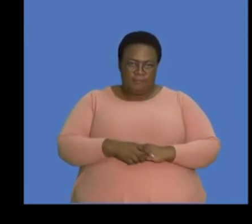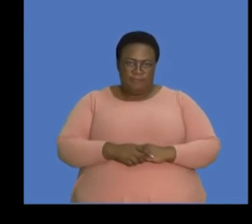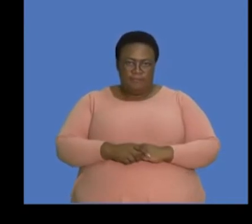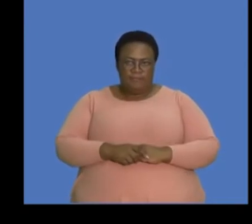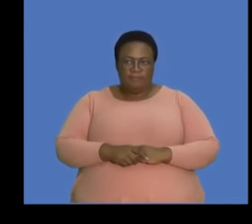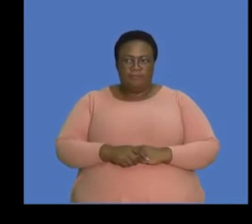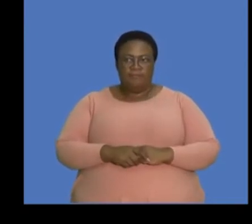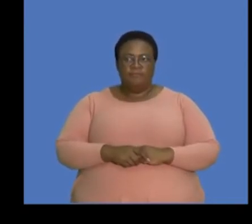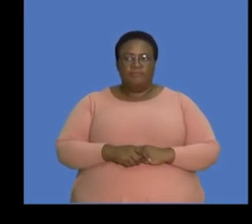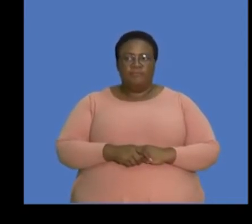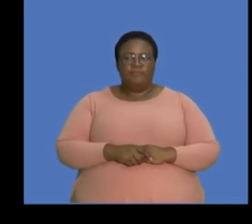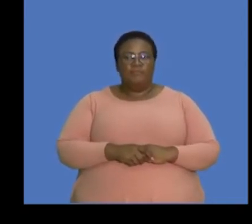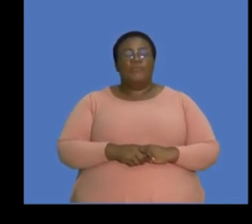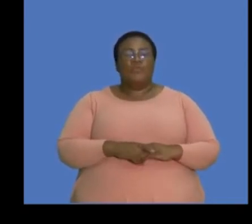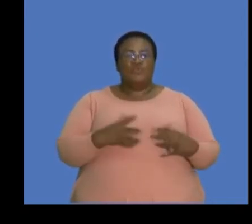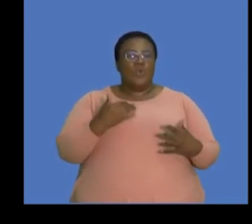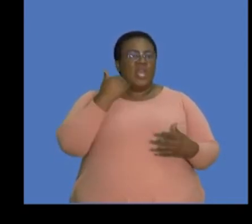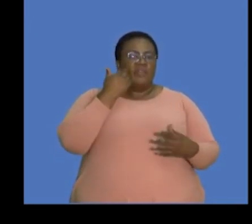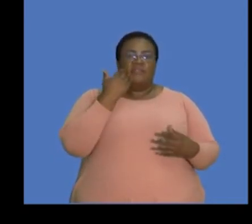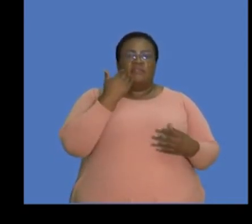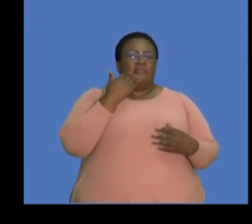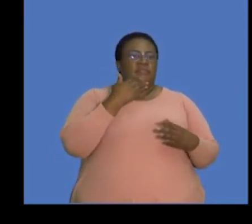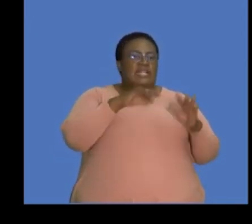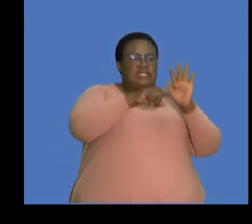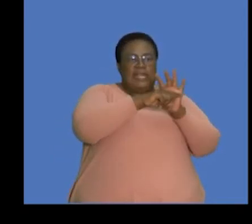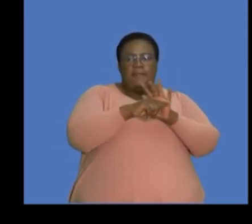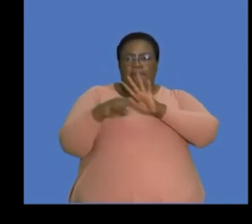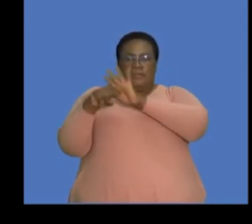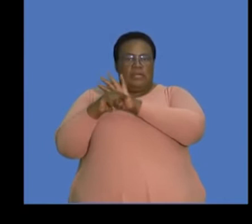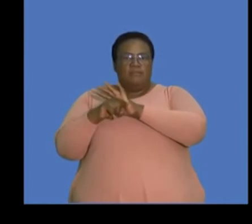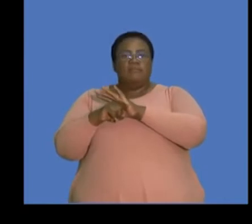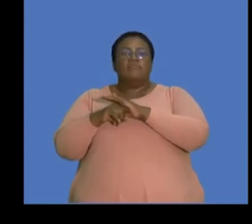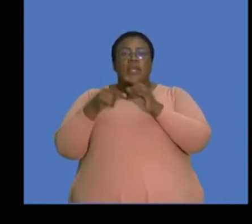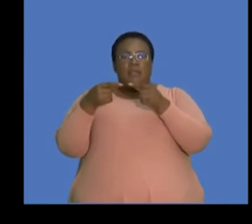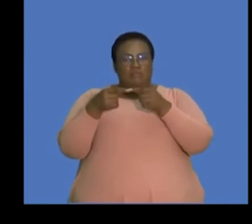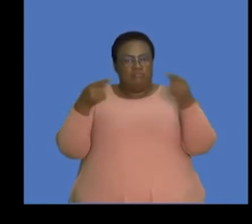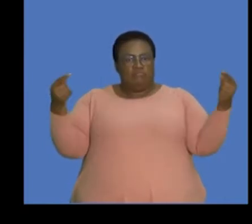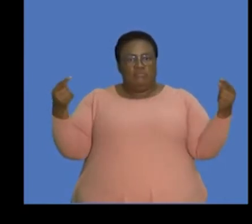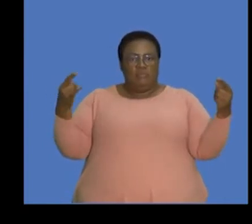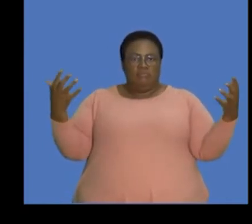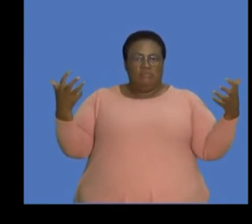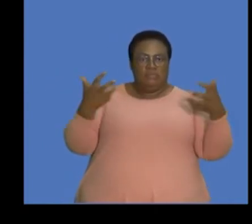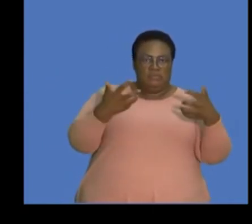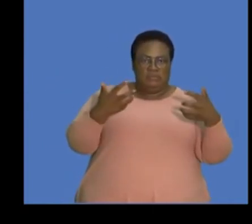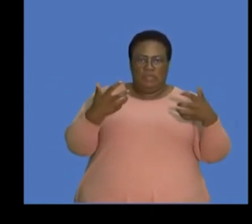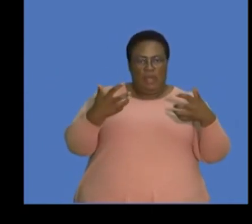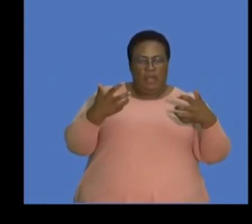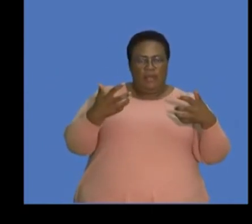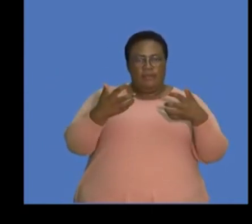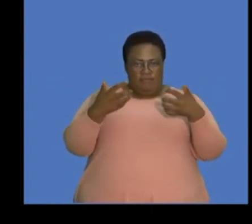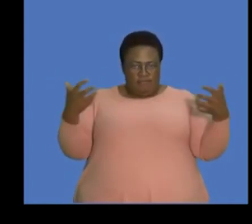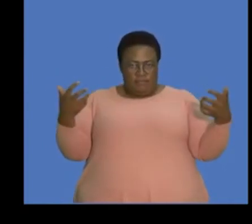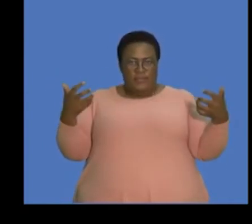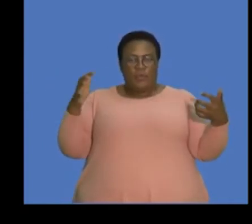other. Okay, then like charges, they tend to repel each other. Okay, like, what do you mean? Positive and